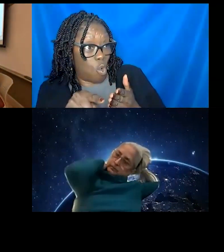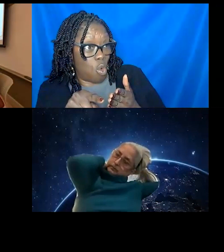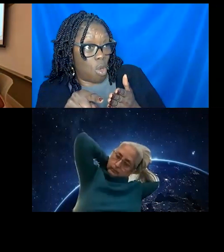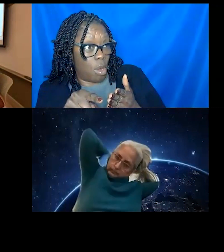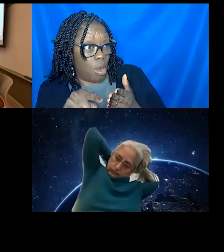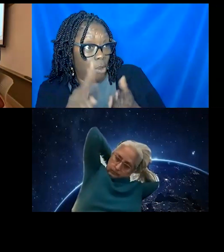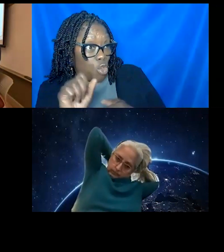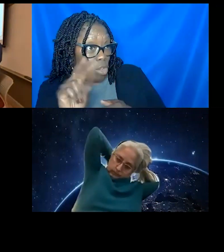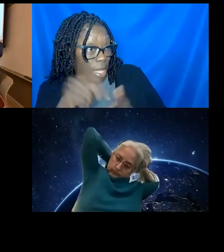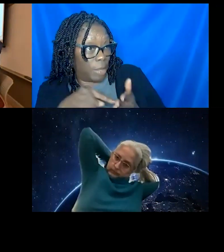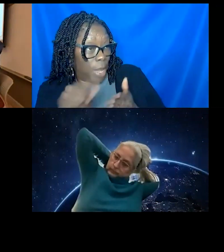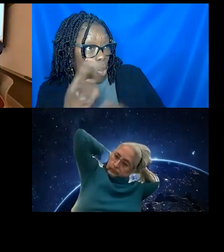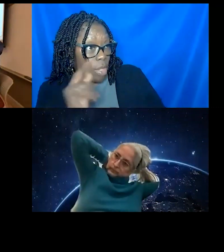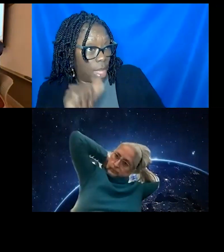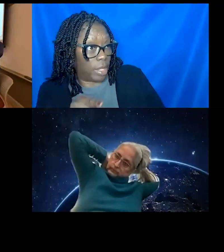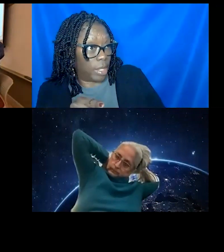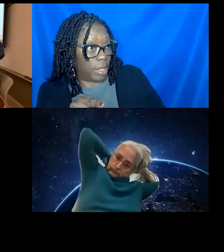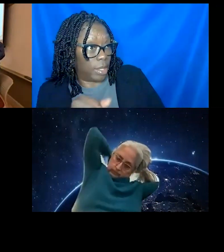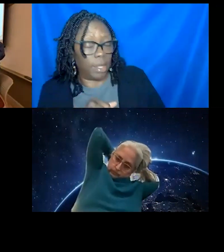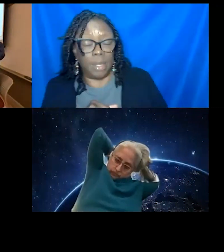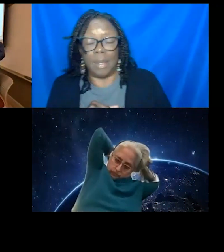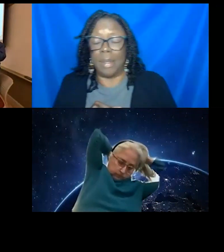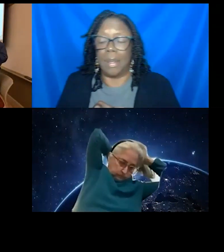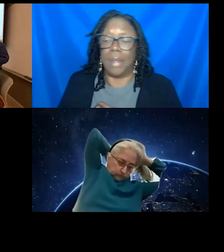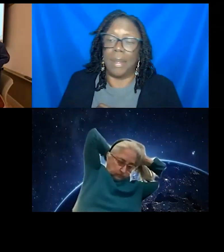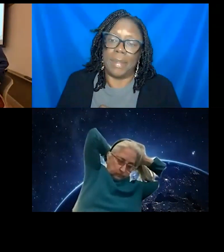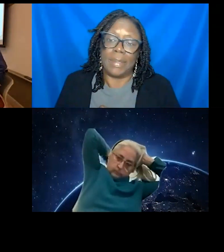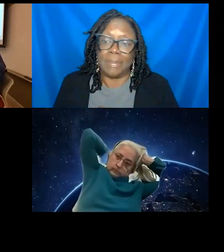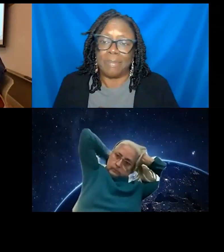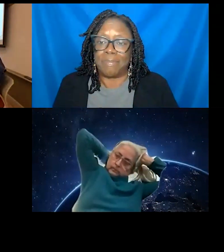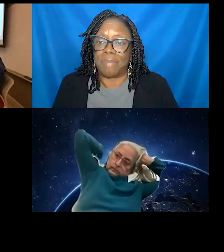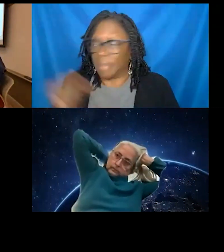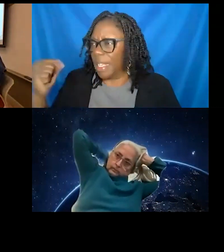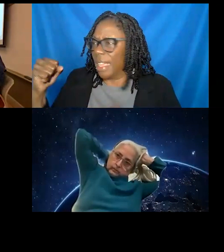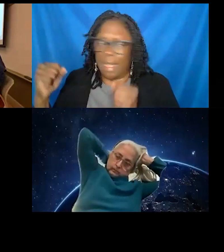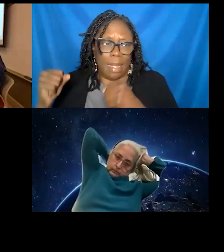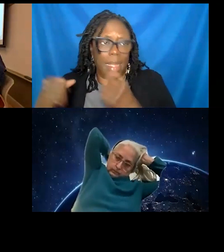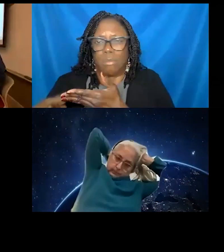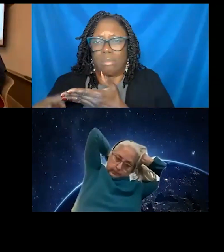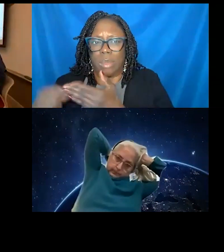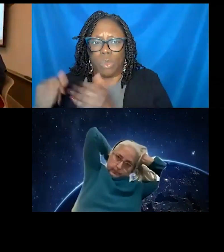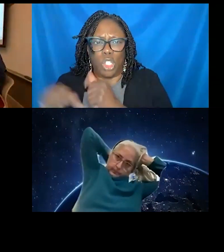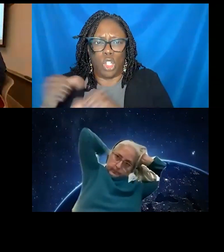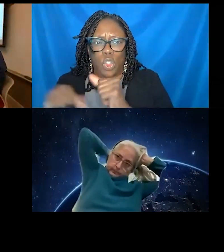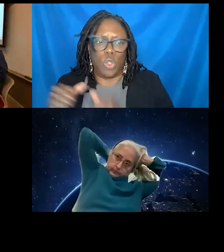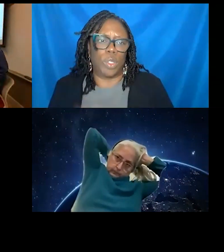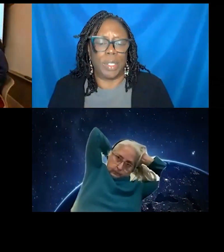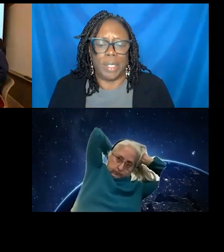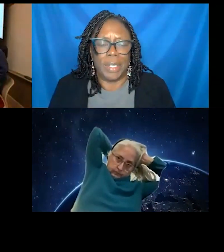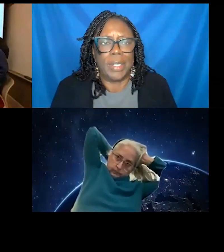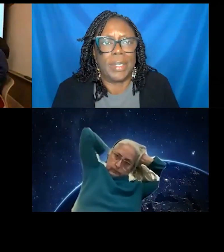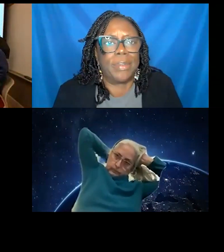have itself, for those of you who aren't familiar. Do you have a question? That's not showing up. Let me read it. Yeah.